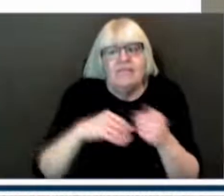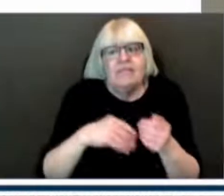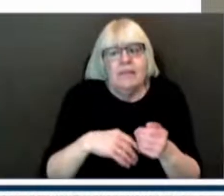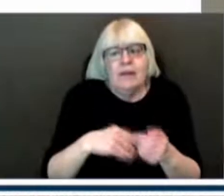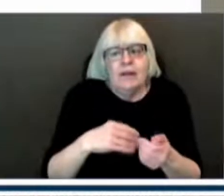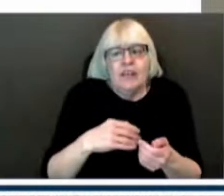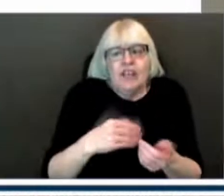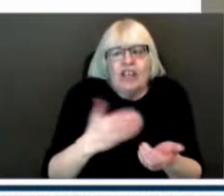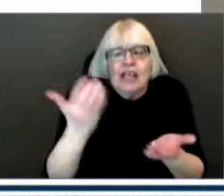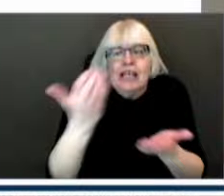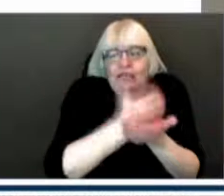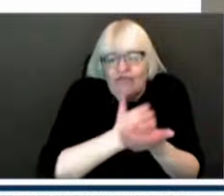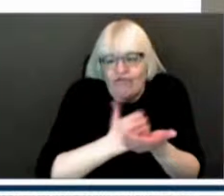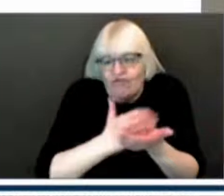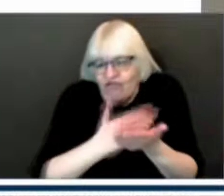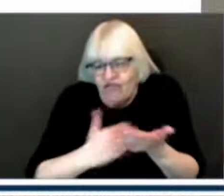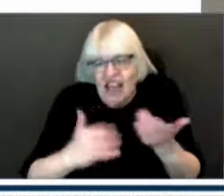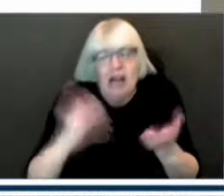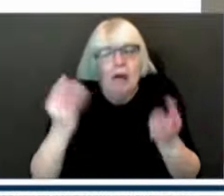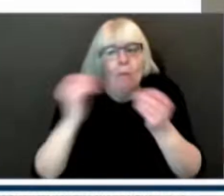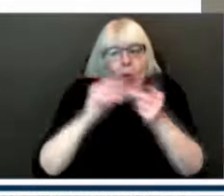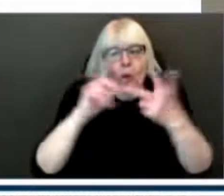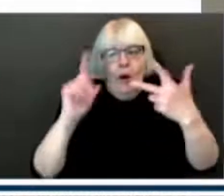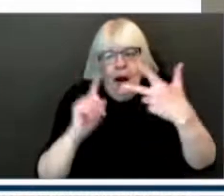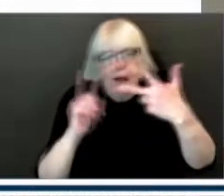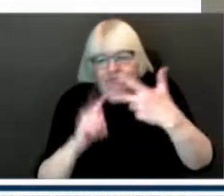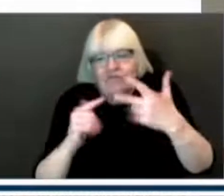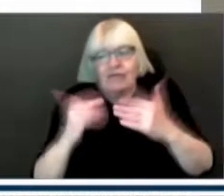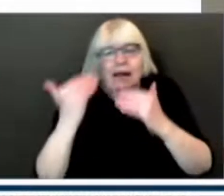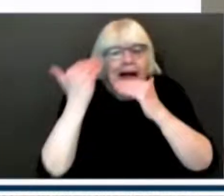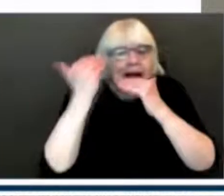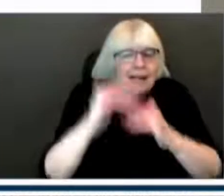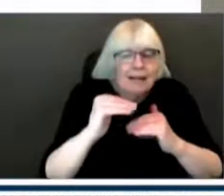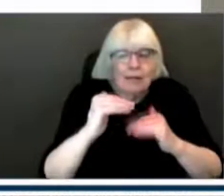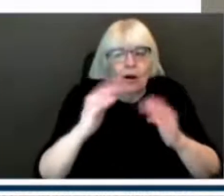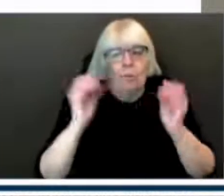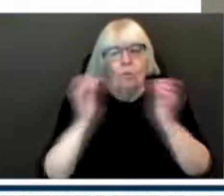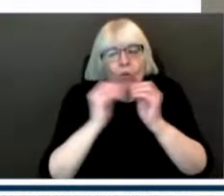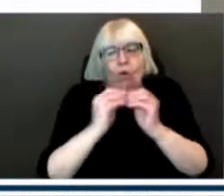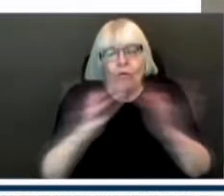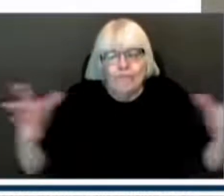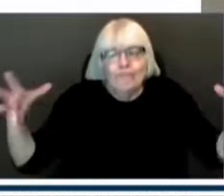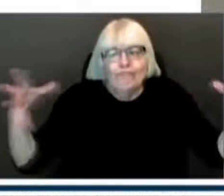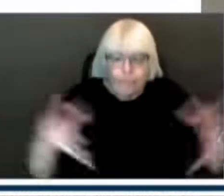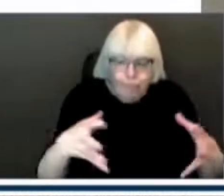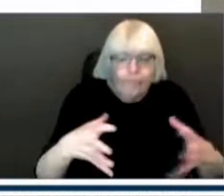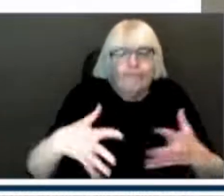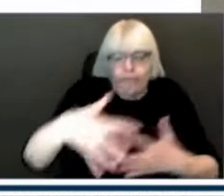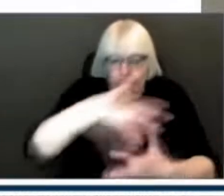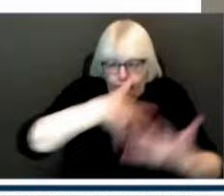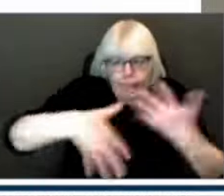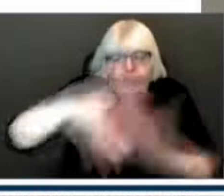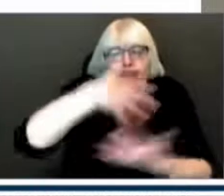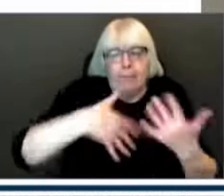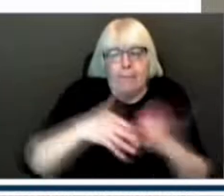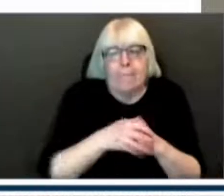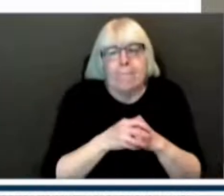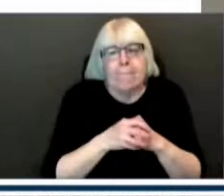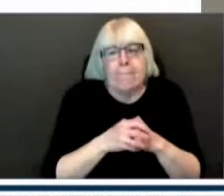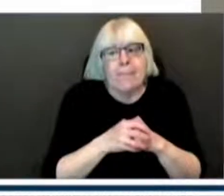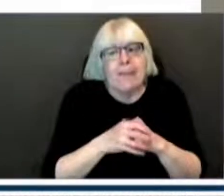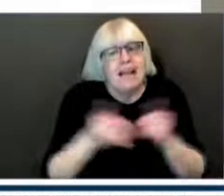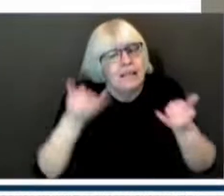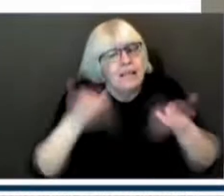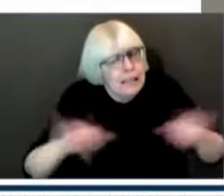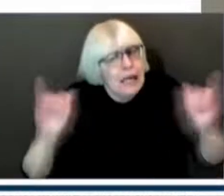gathering or capacity limits, and we will also lift physical distancing requirements. And for now, masks are still required in indoor